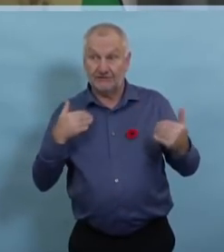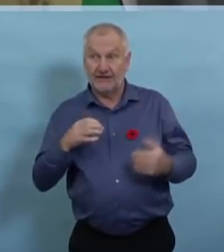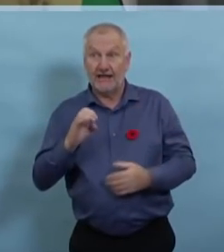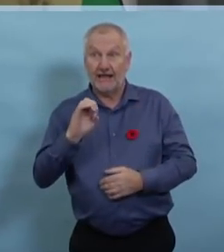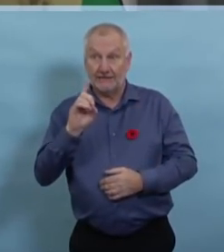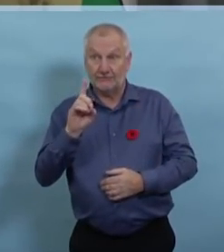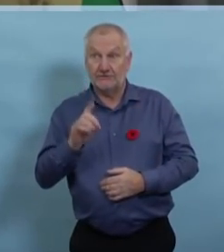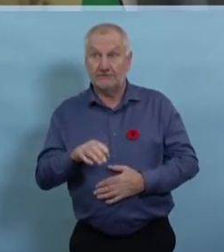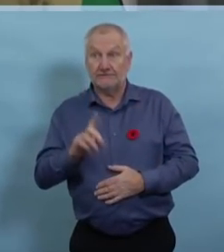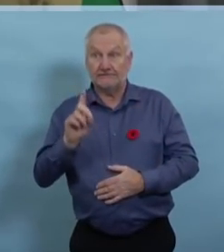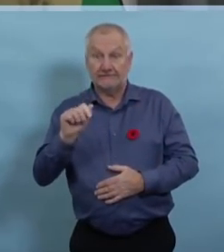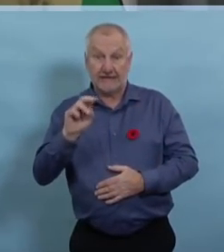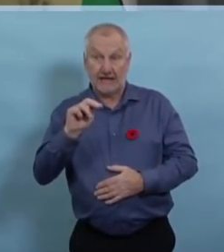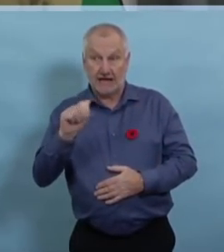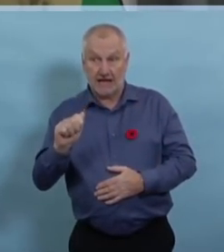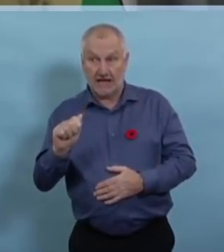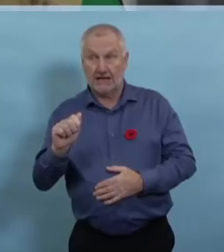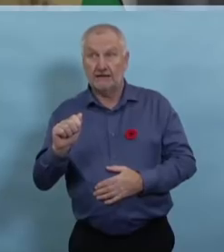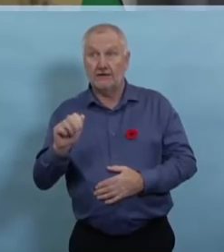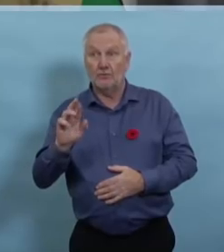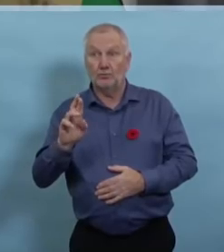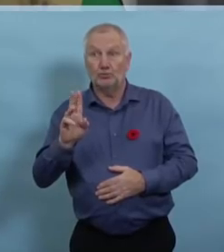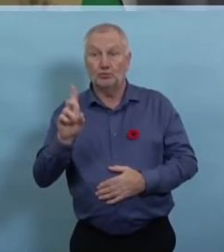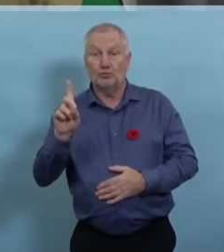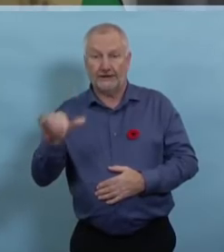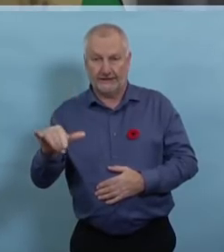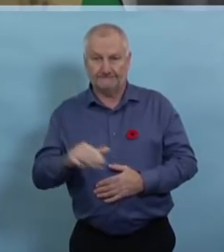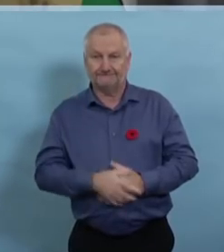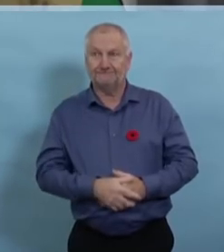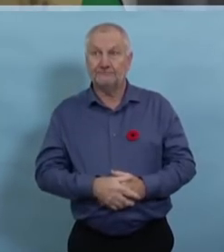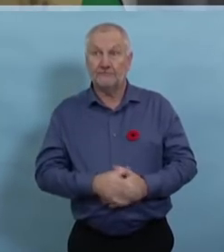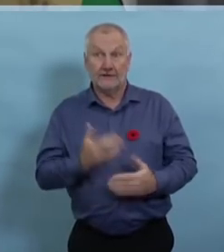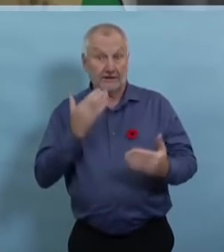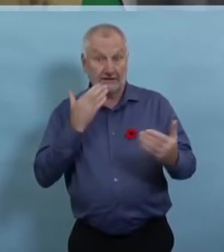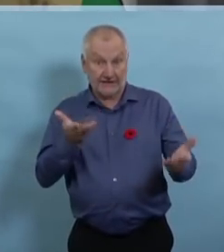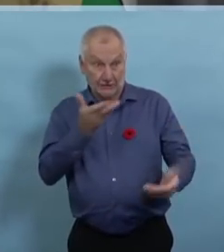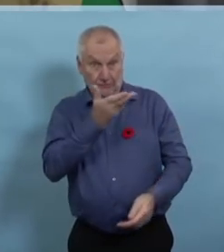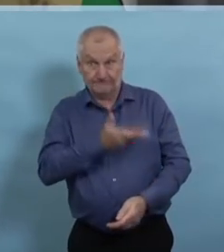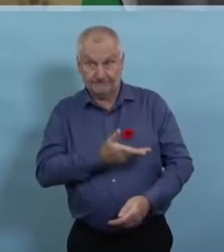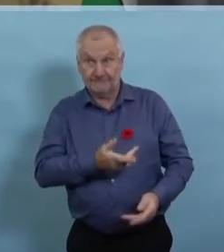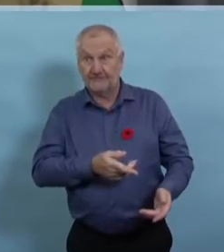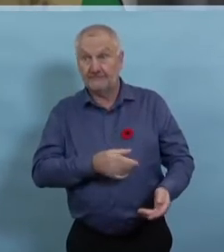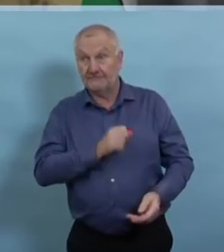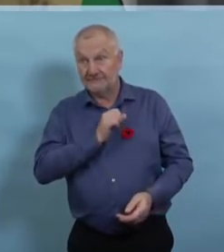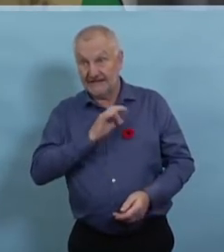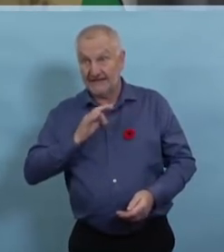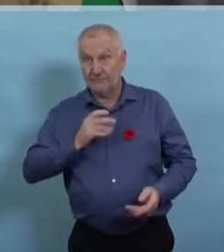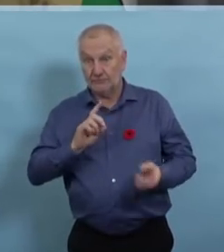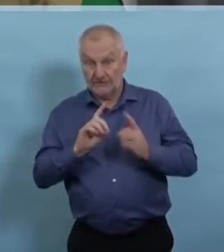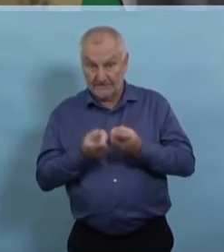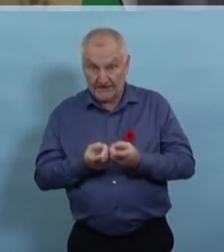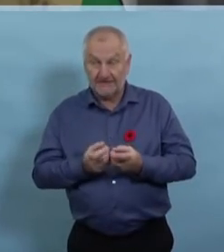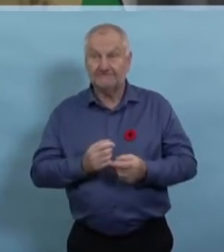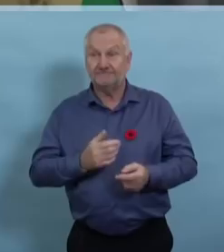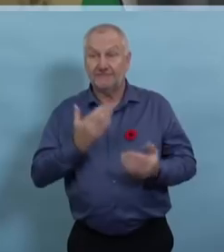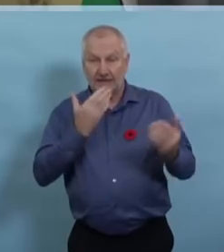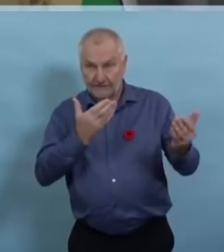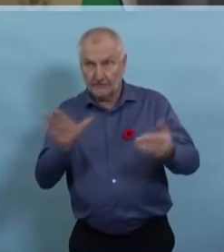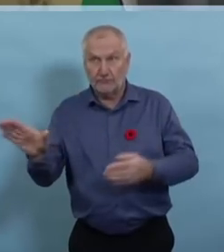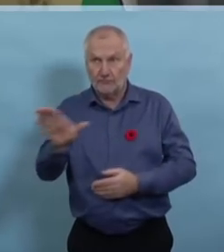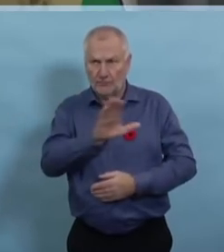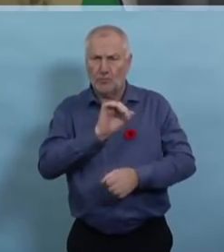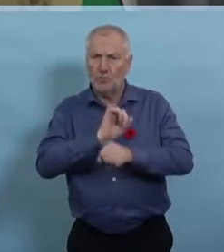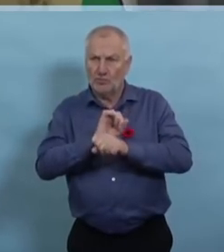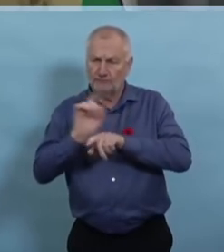Rudy, and I thank her and our staff in the department for the work that they're doing. Since